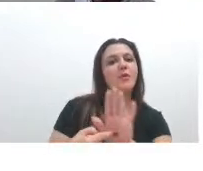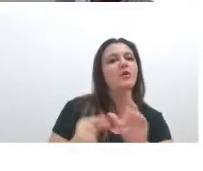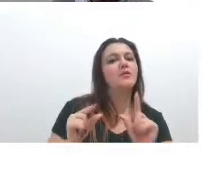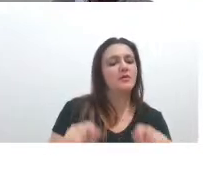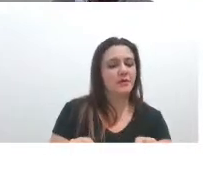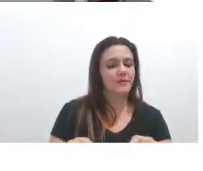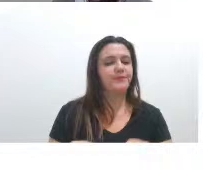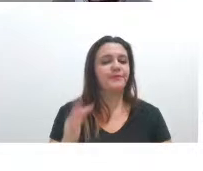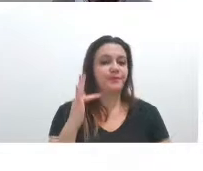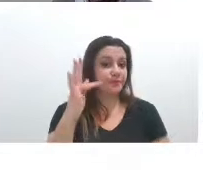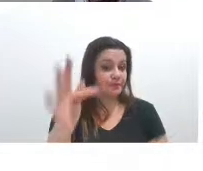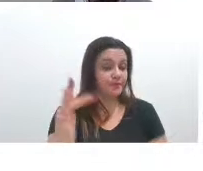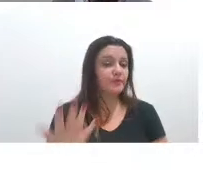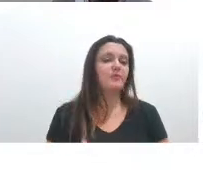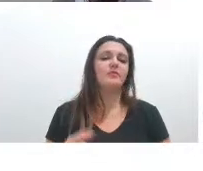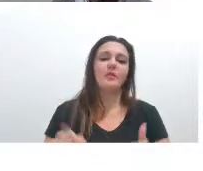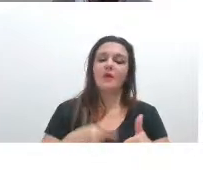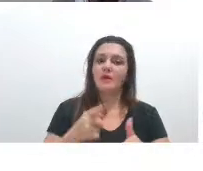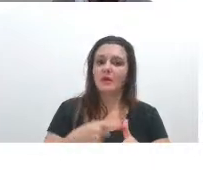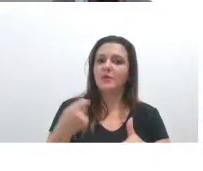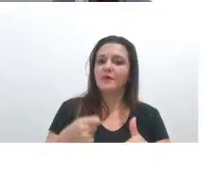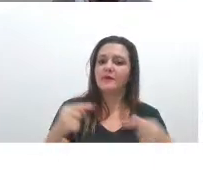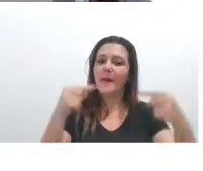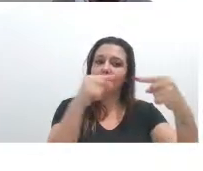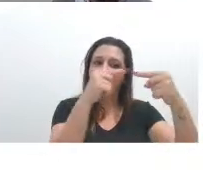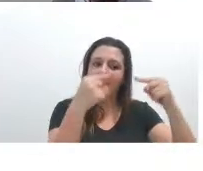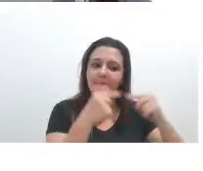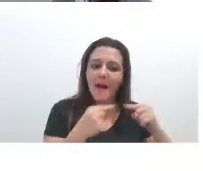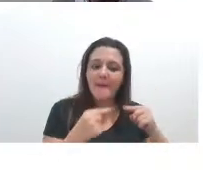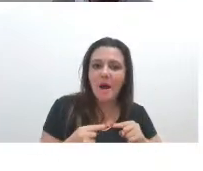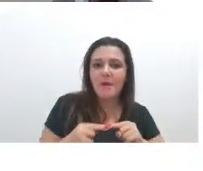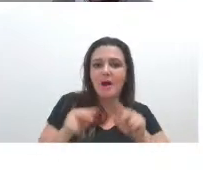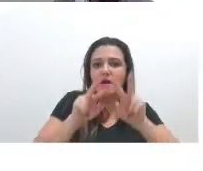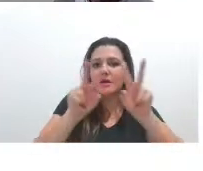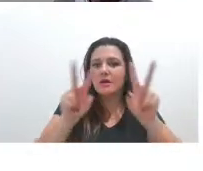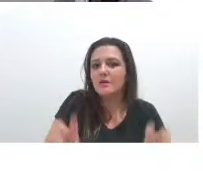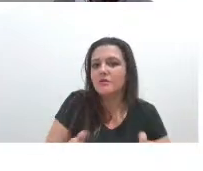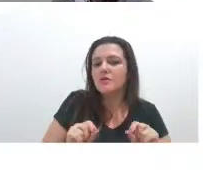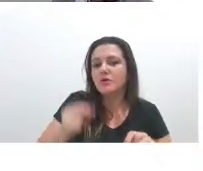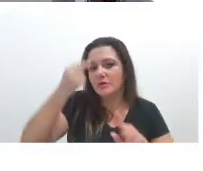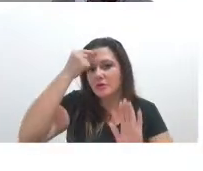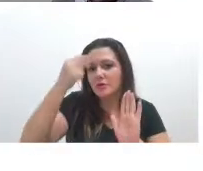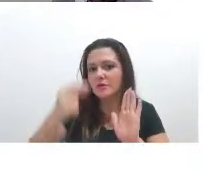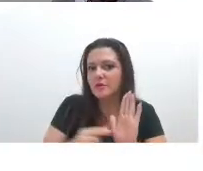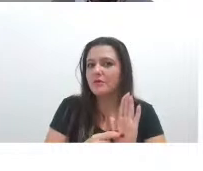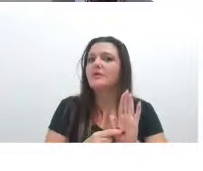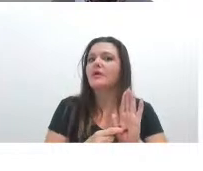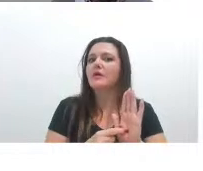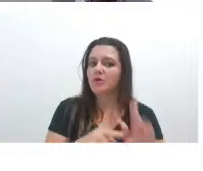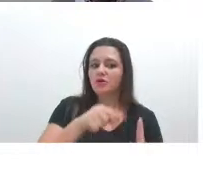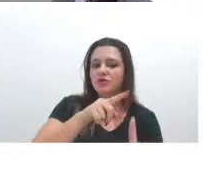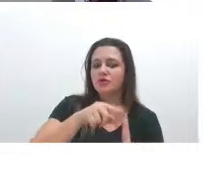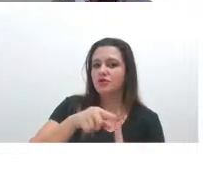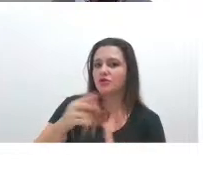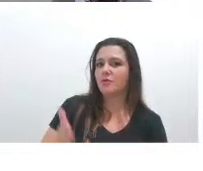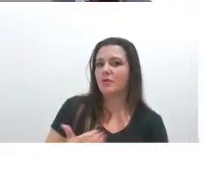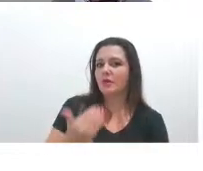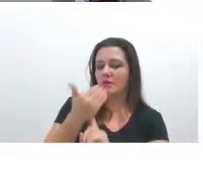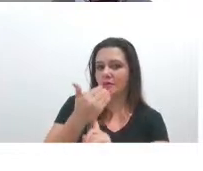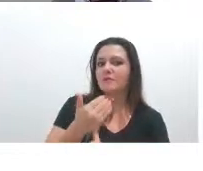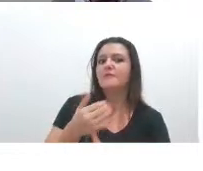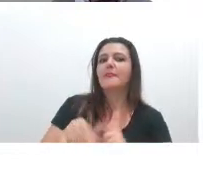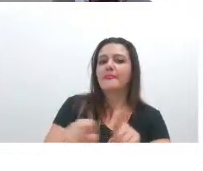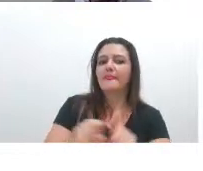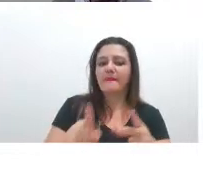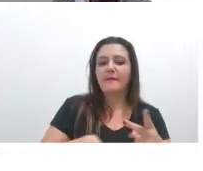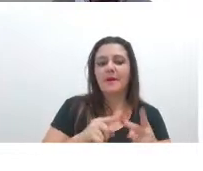on the definitions of AI so we can be sure that we're referring to the same technology type. Then, principles for ethical use of AI